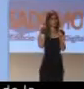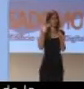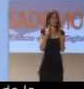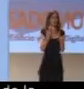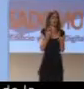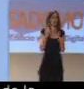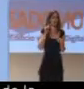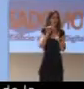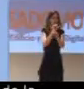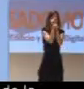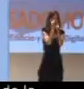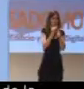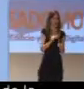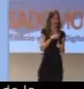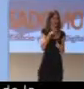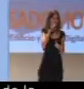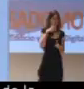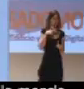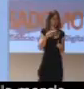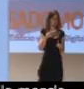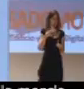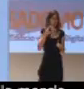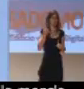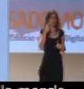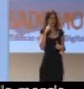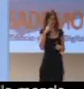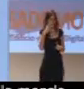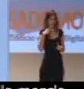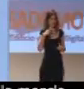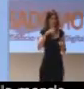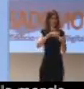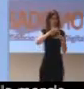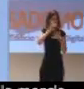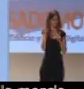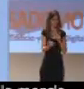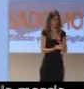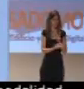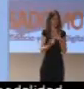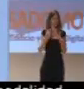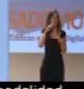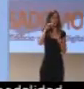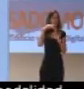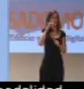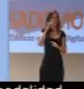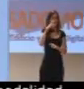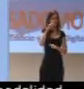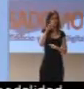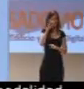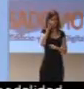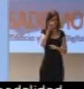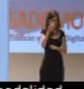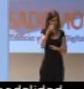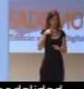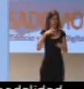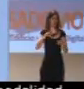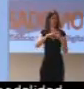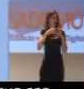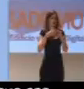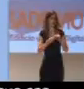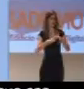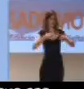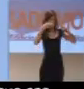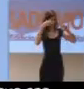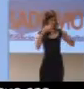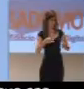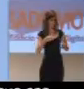approach, new concept and paradigms, where the mixture of interoperability, intermodality, ubiquity,